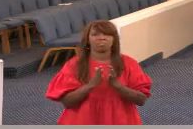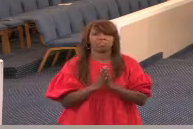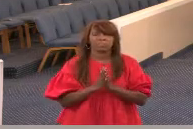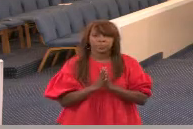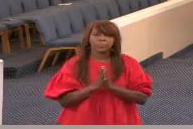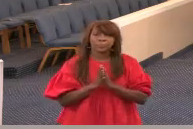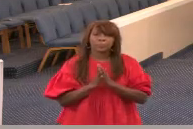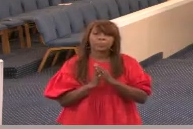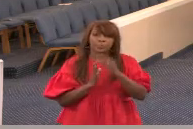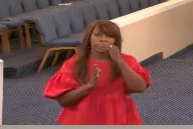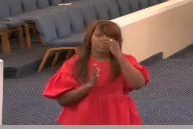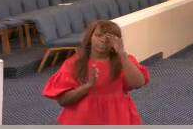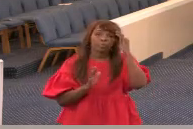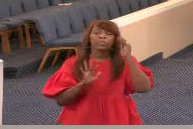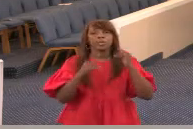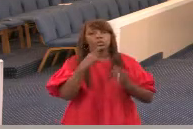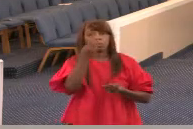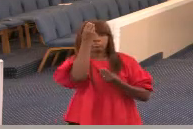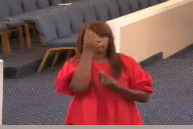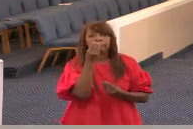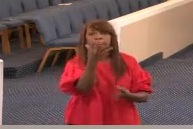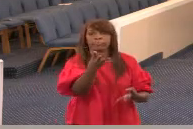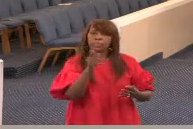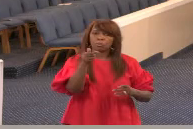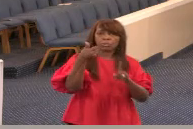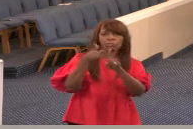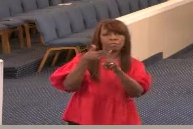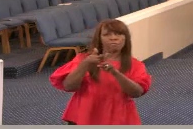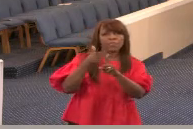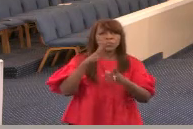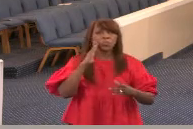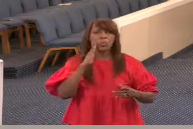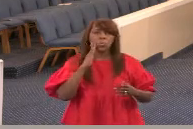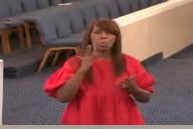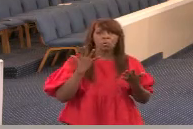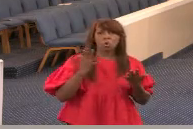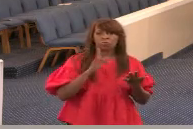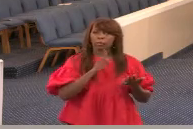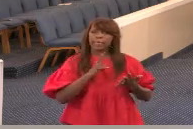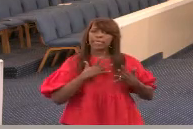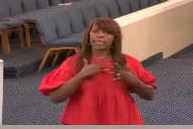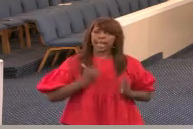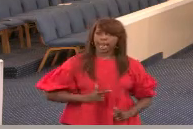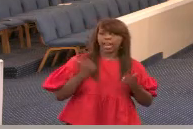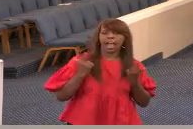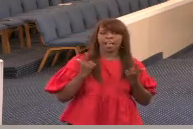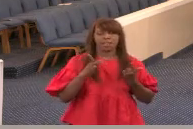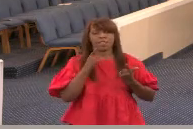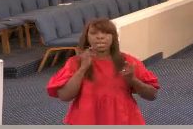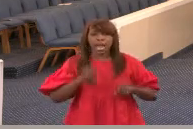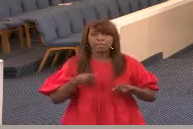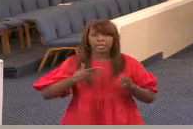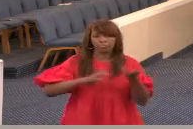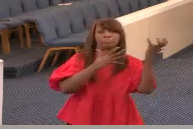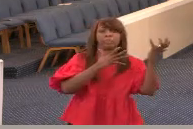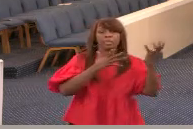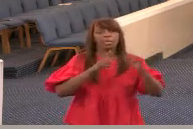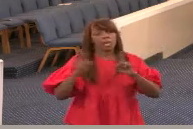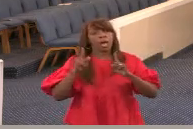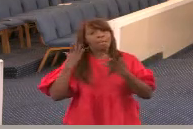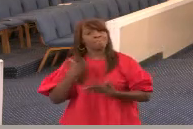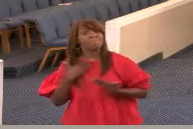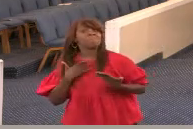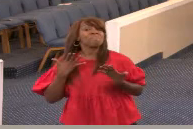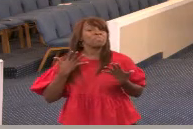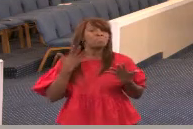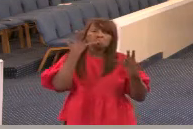I want to pause here and say somebody knows firsthand that life really is like a roller coaster ride. You have ups, you have